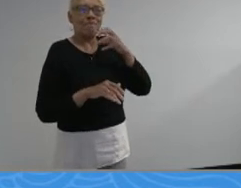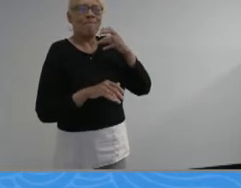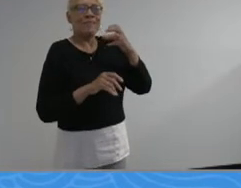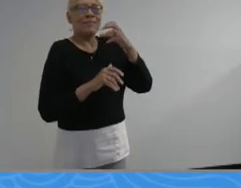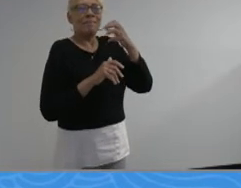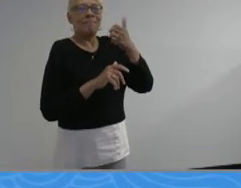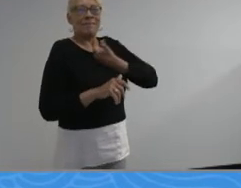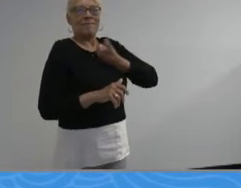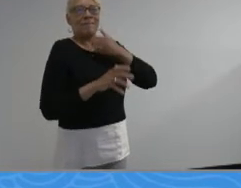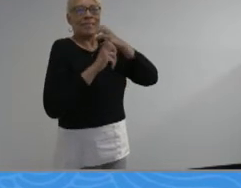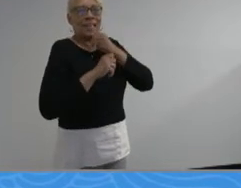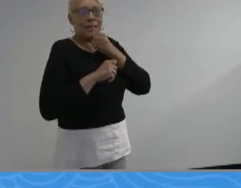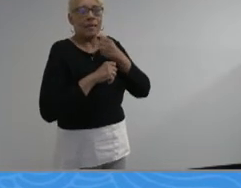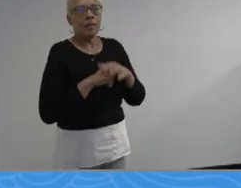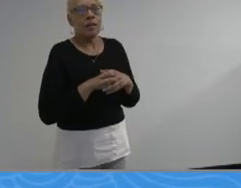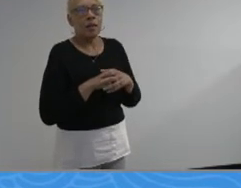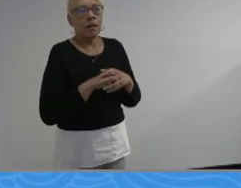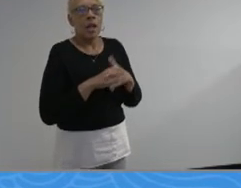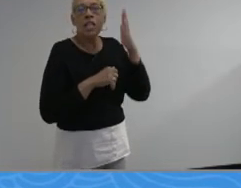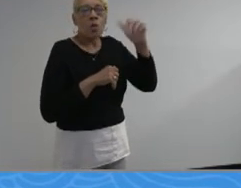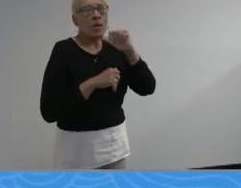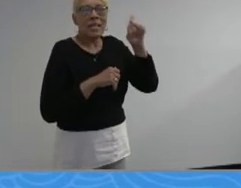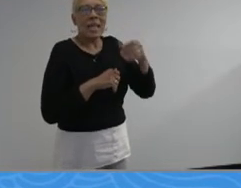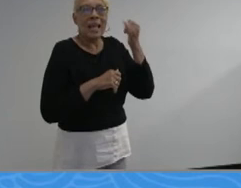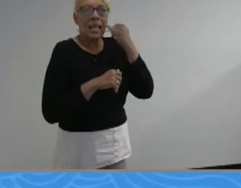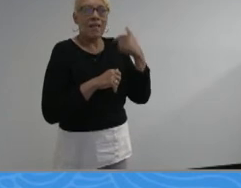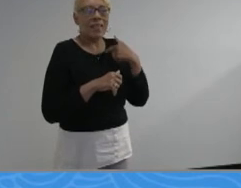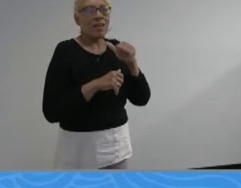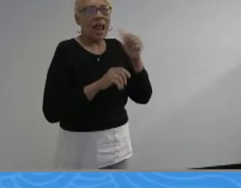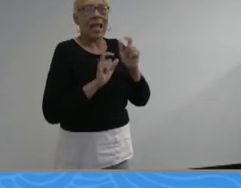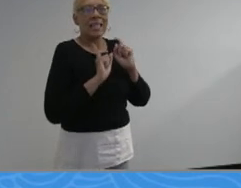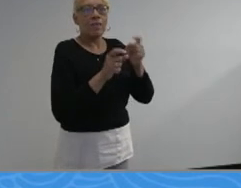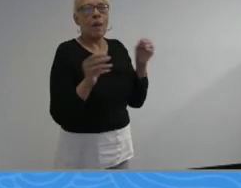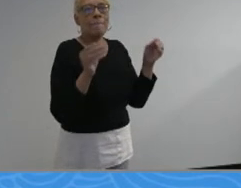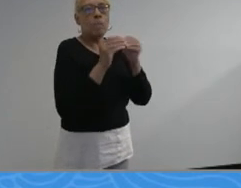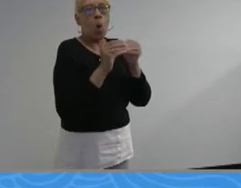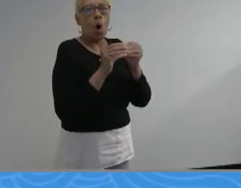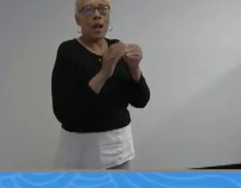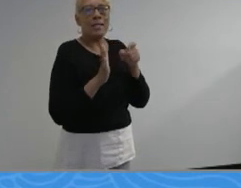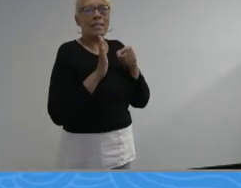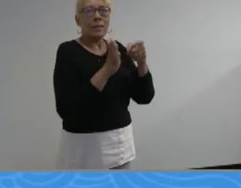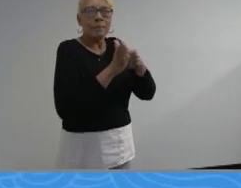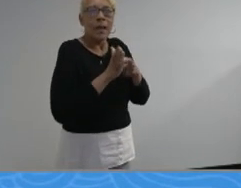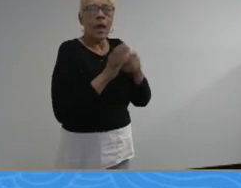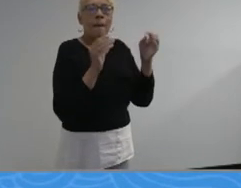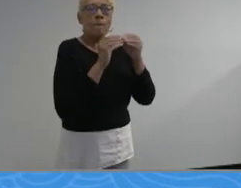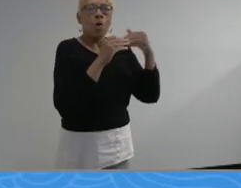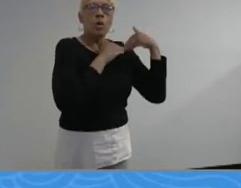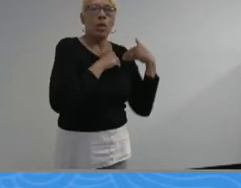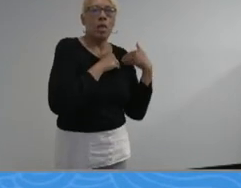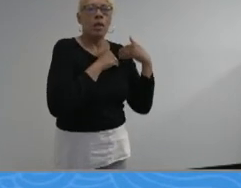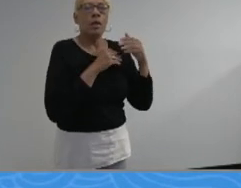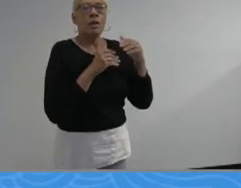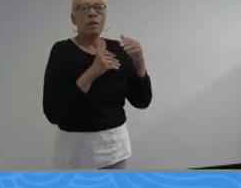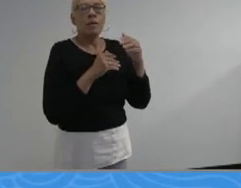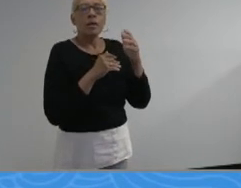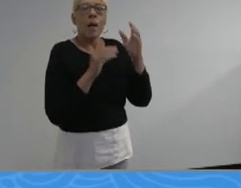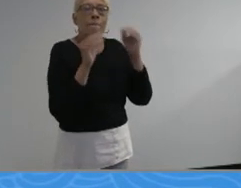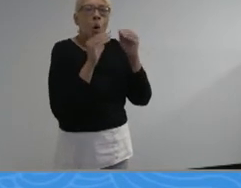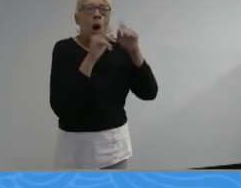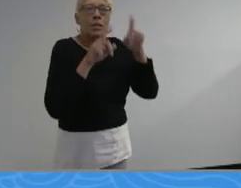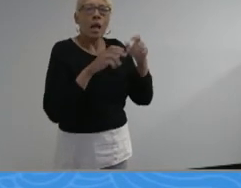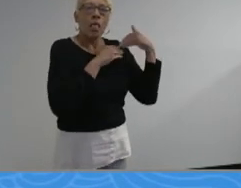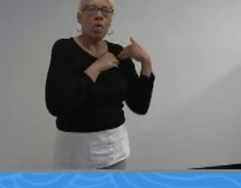to have self-care if they were constantly being given more demands, more standards to meet, more responsibilities on their plate, more